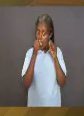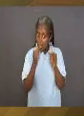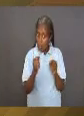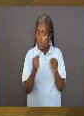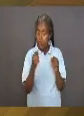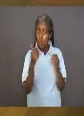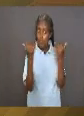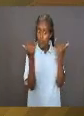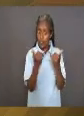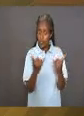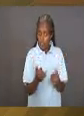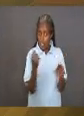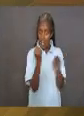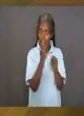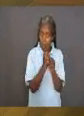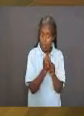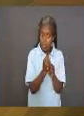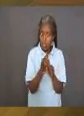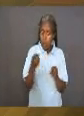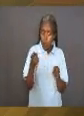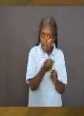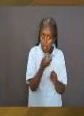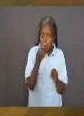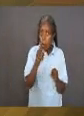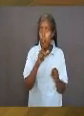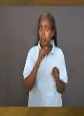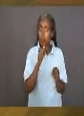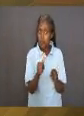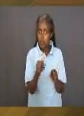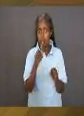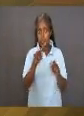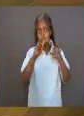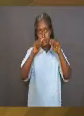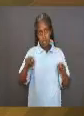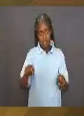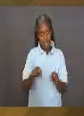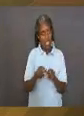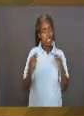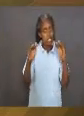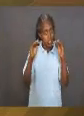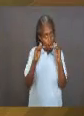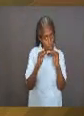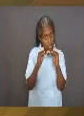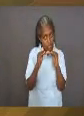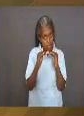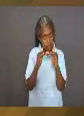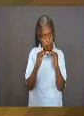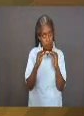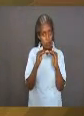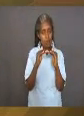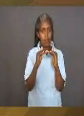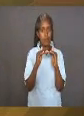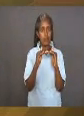to figure out whether or not the two triangles are congruent?